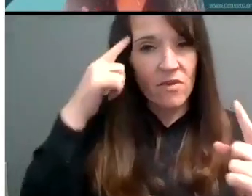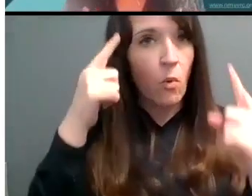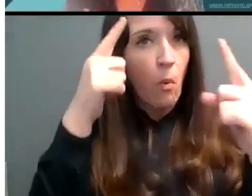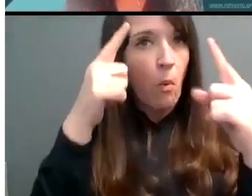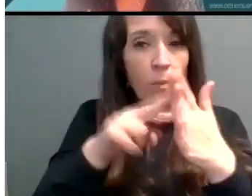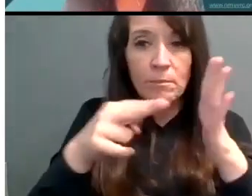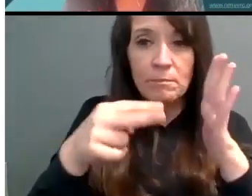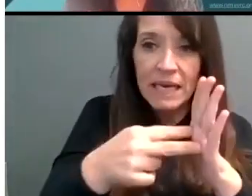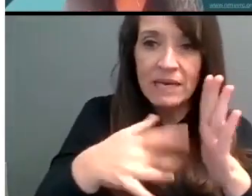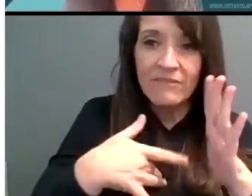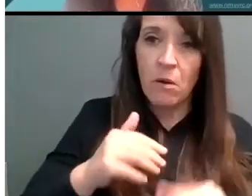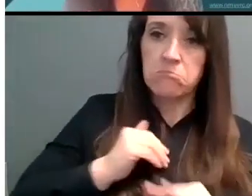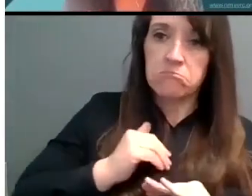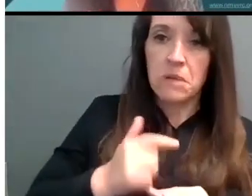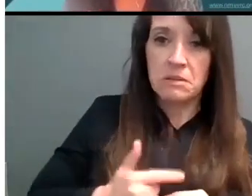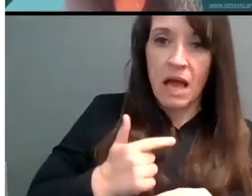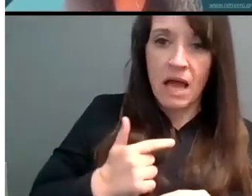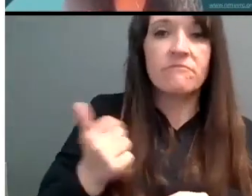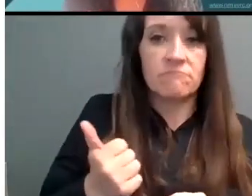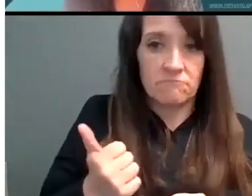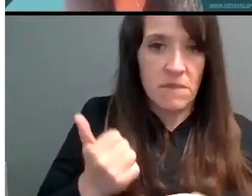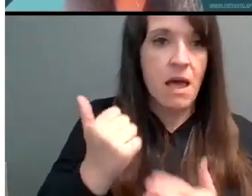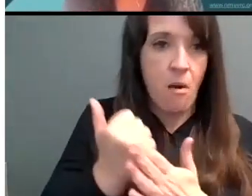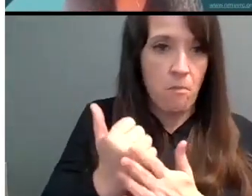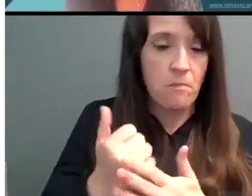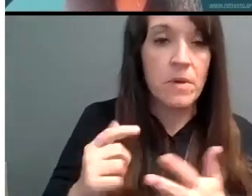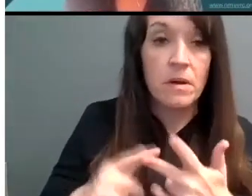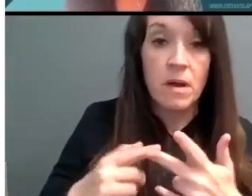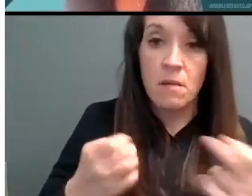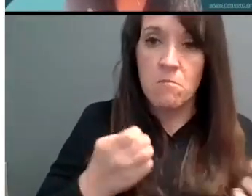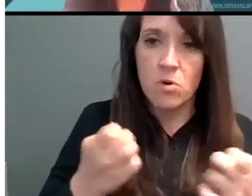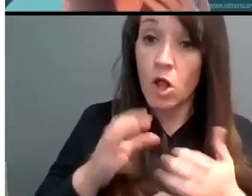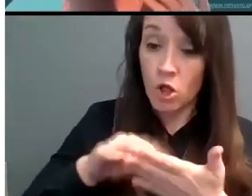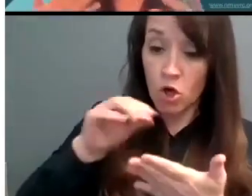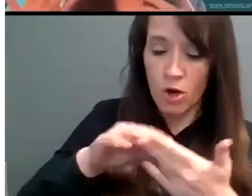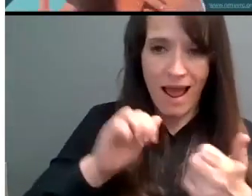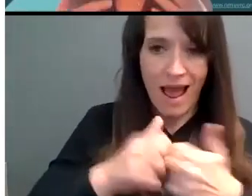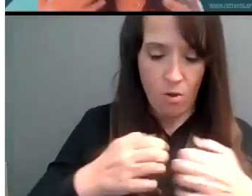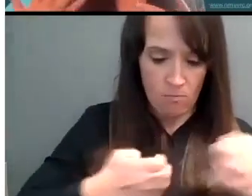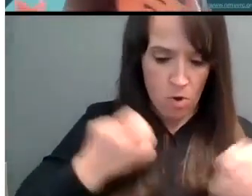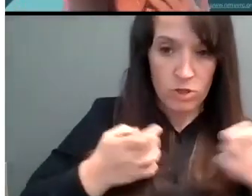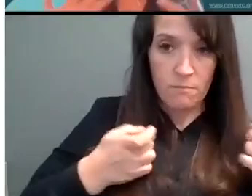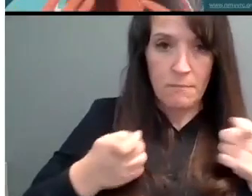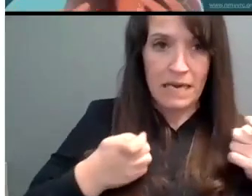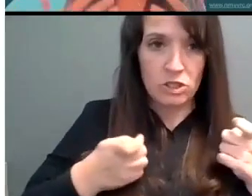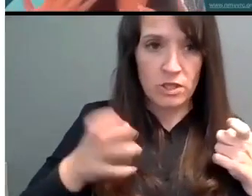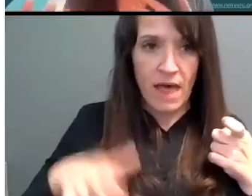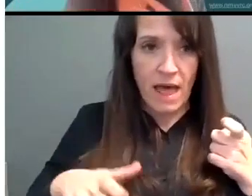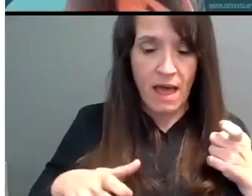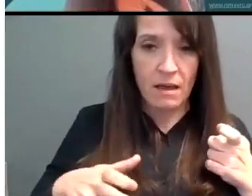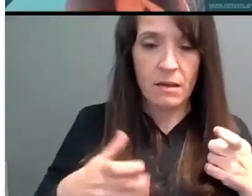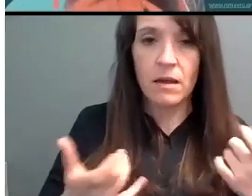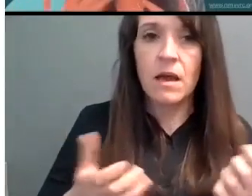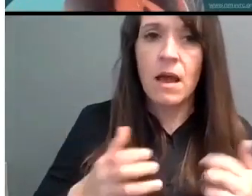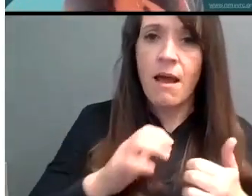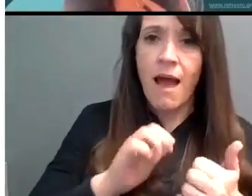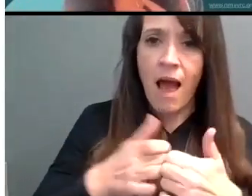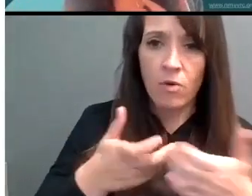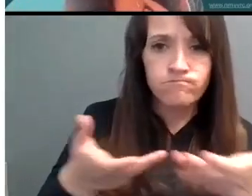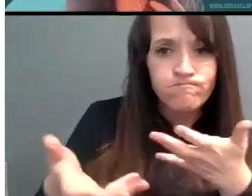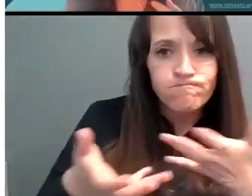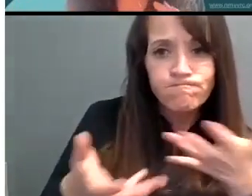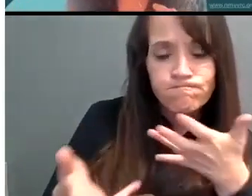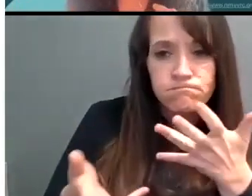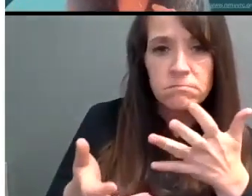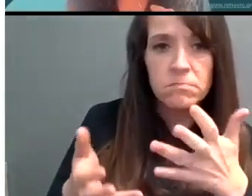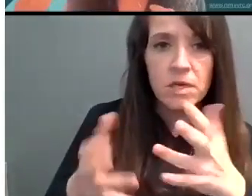physical reactions to distress can be a protective factor. Interpersonal skills and how we communicate our needs